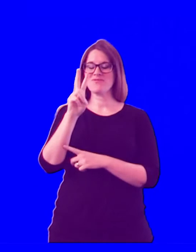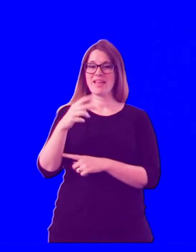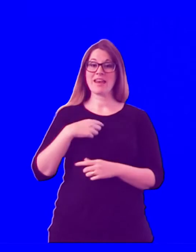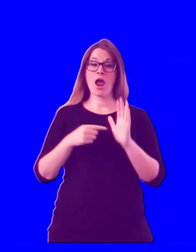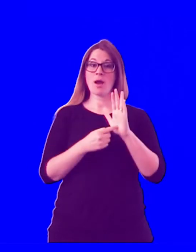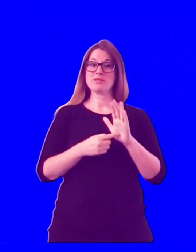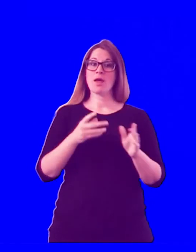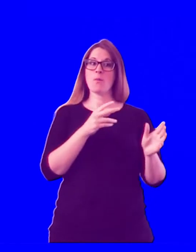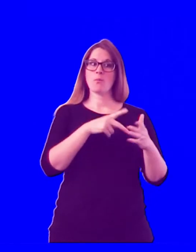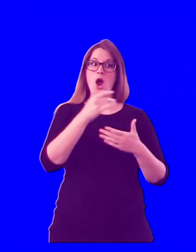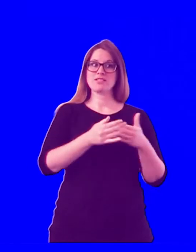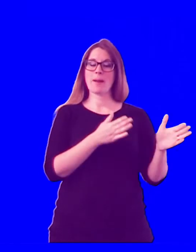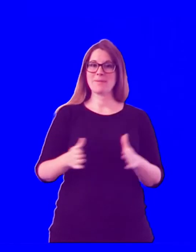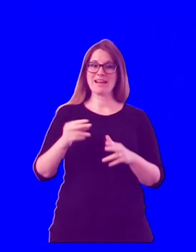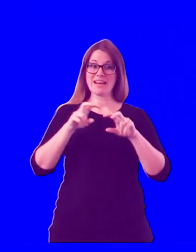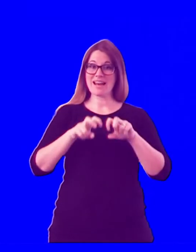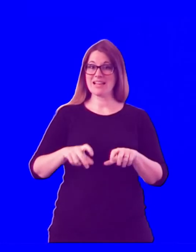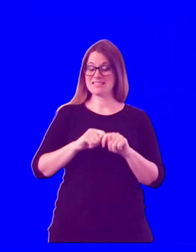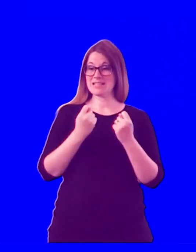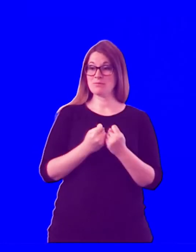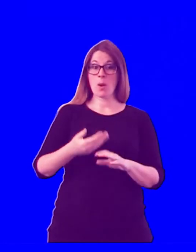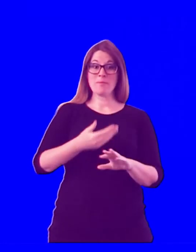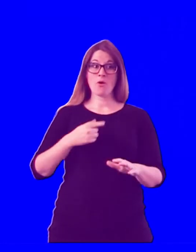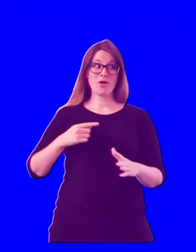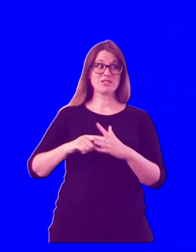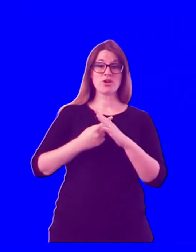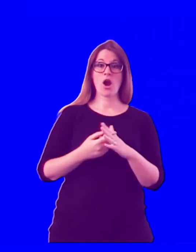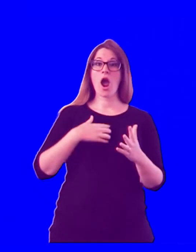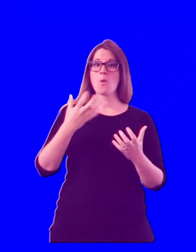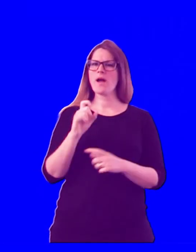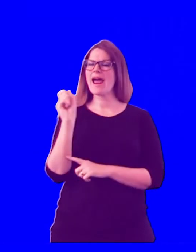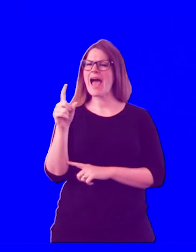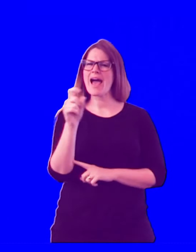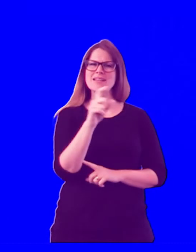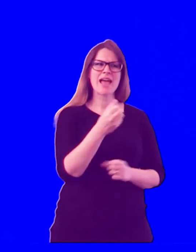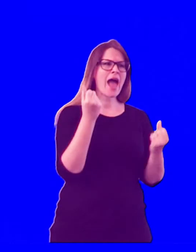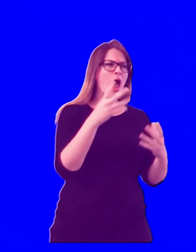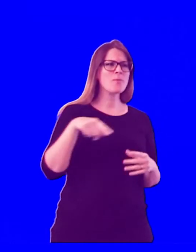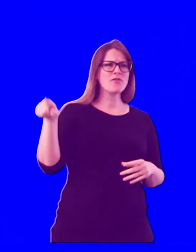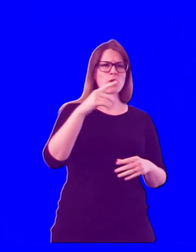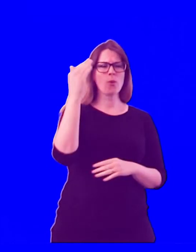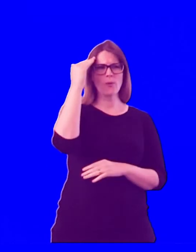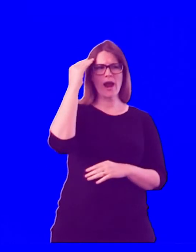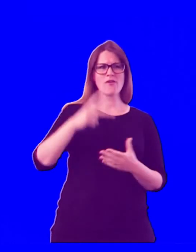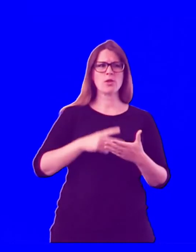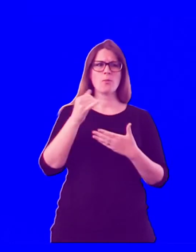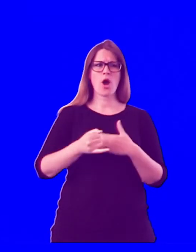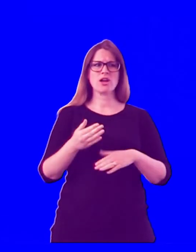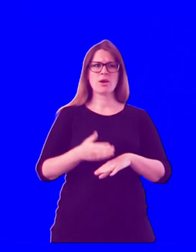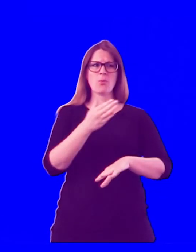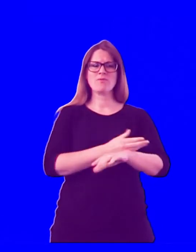the Project Planning and Analysis team. So before we get started, I wanted to ask, how many of you are aware of the project approval